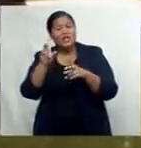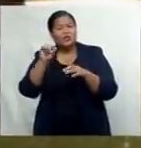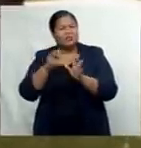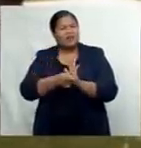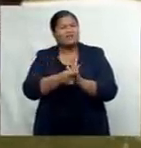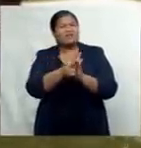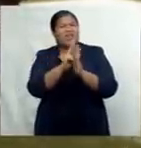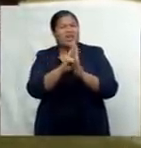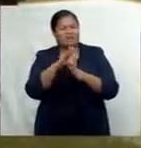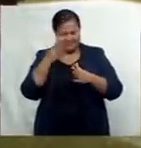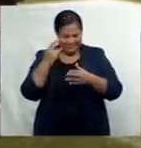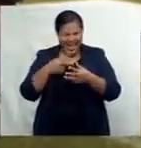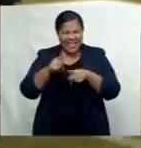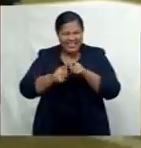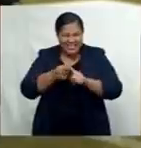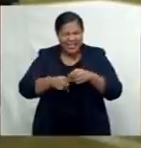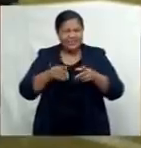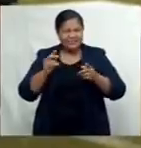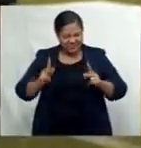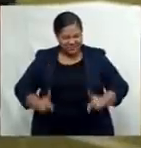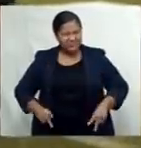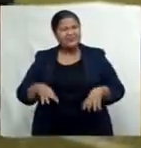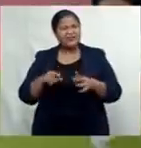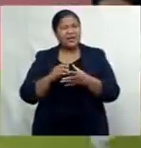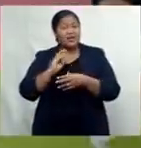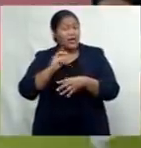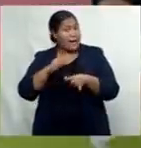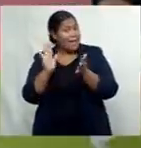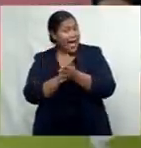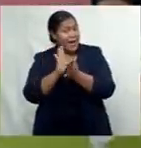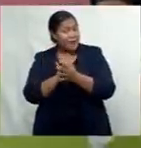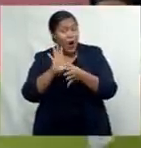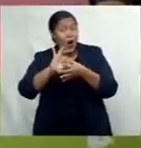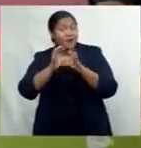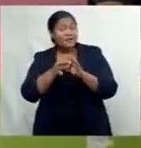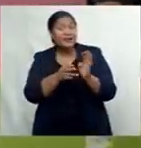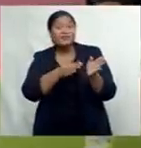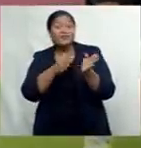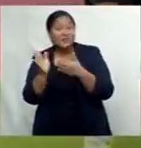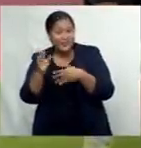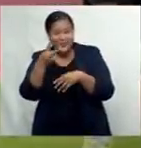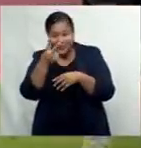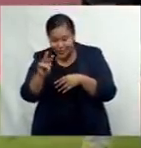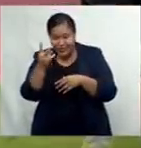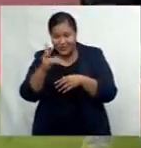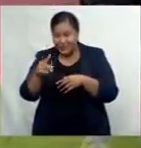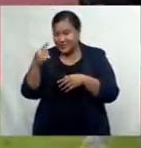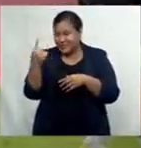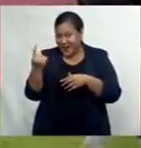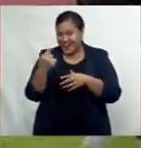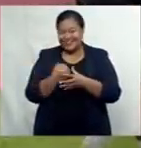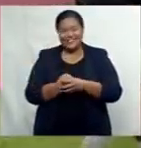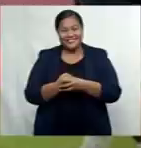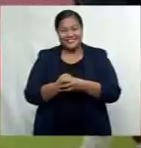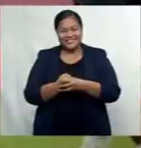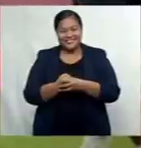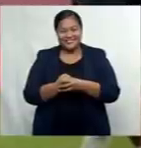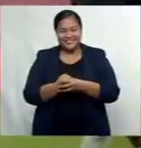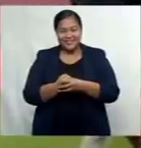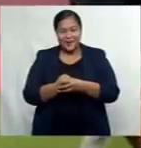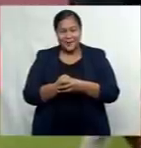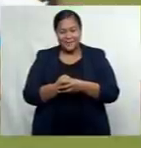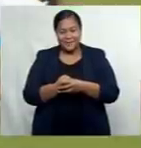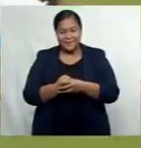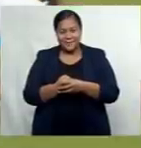which is good. I was so happy that the Olympic was moved into 2021, which is a big, you